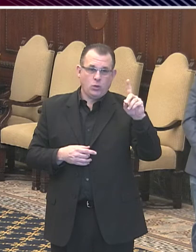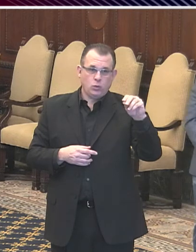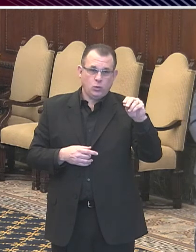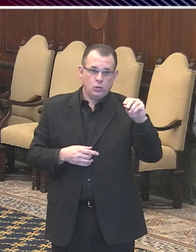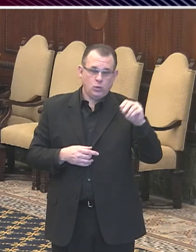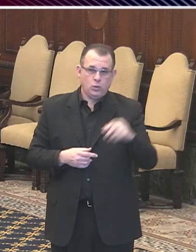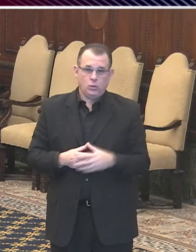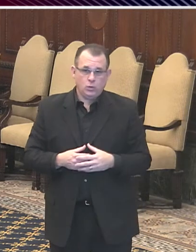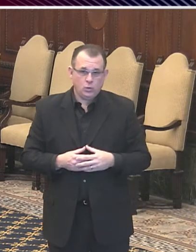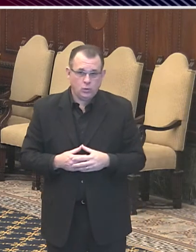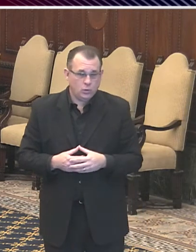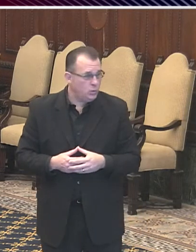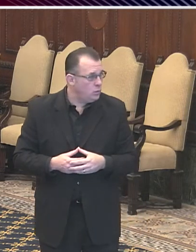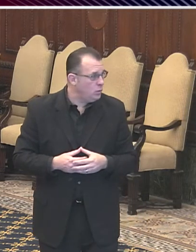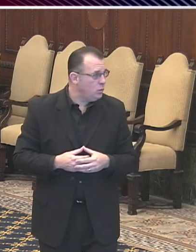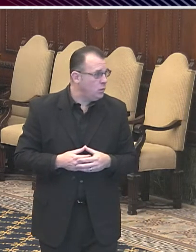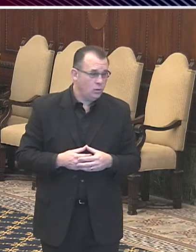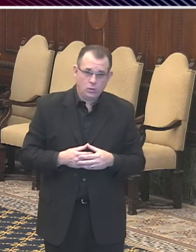perdón.